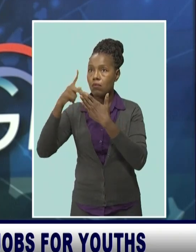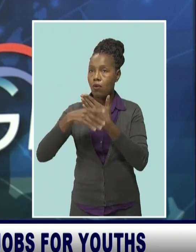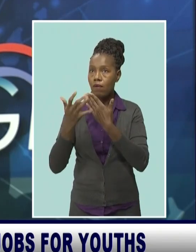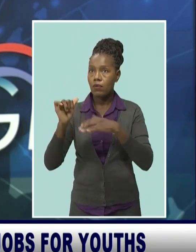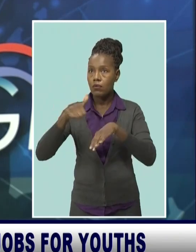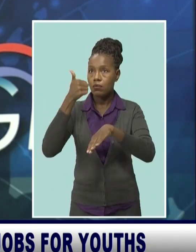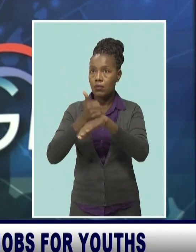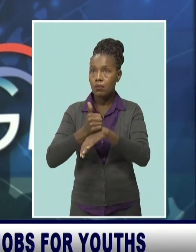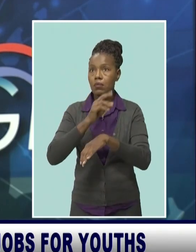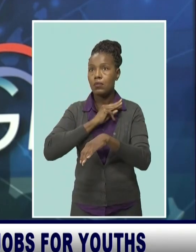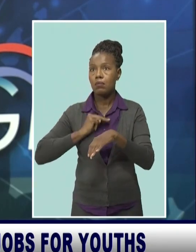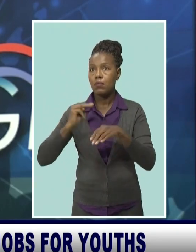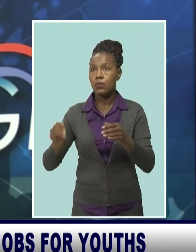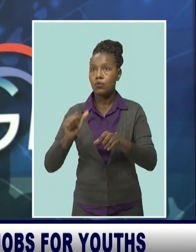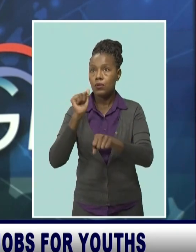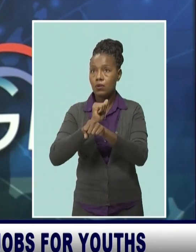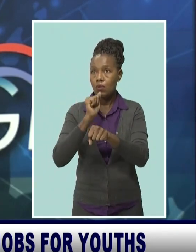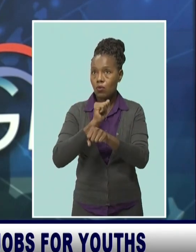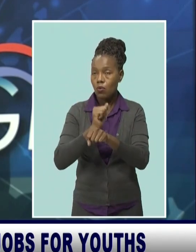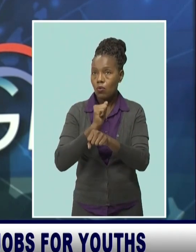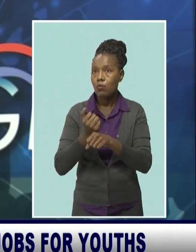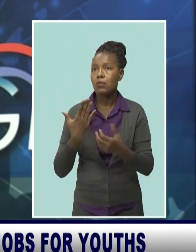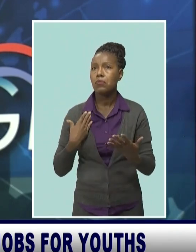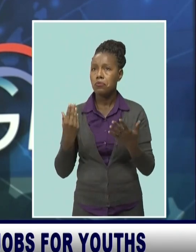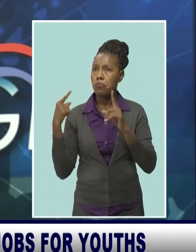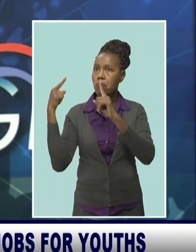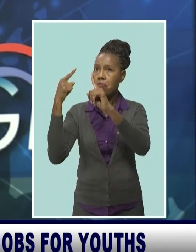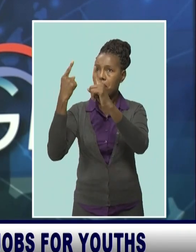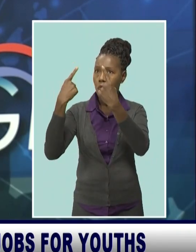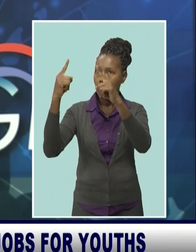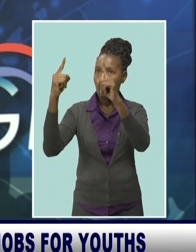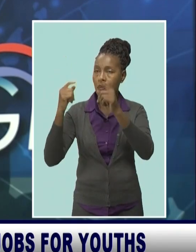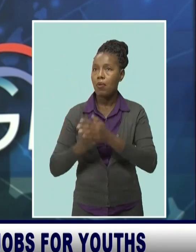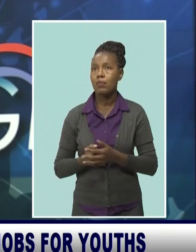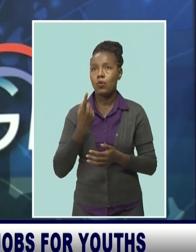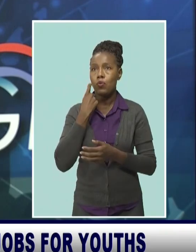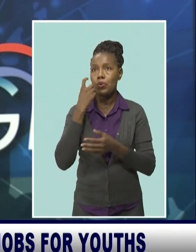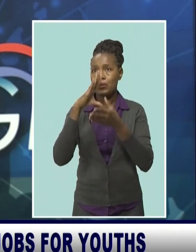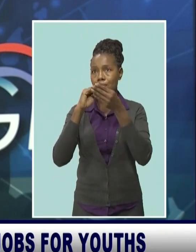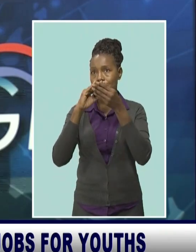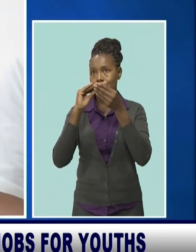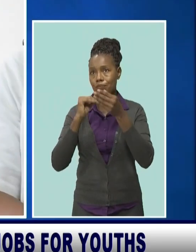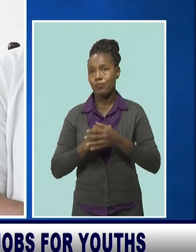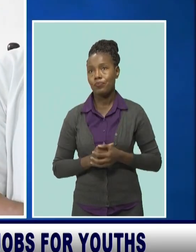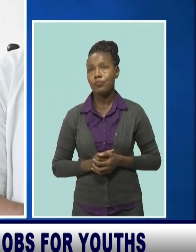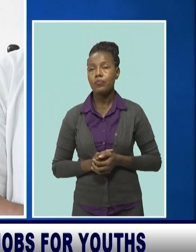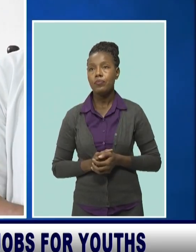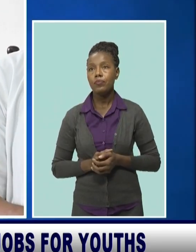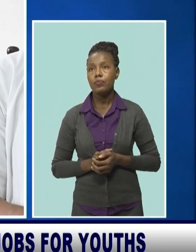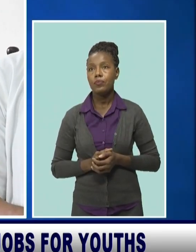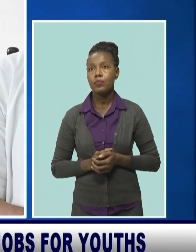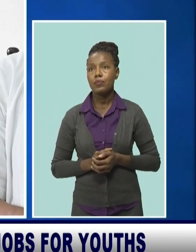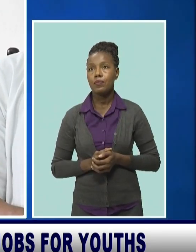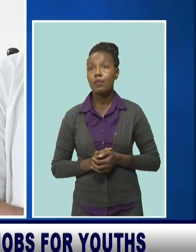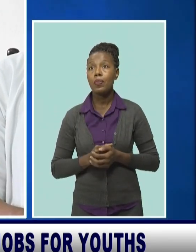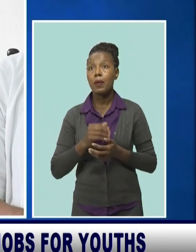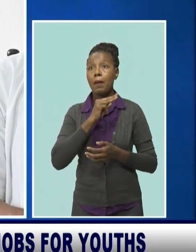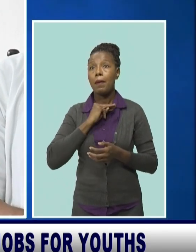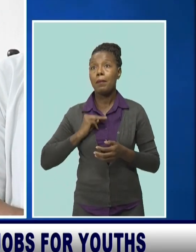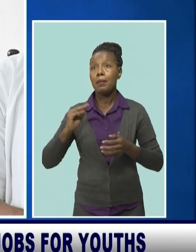Labour which has been bearing fruit. He made the comments at a recent press conference. We engaged with the Ministry of